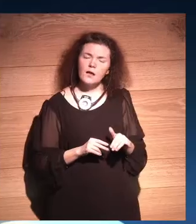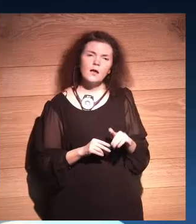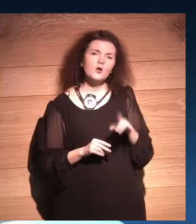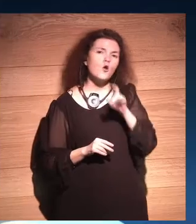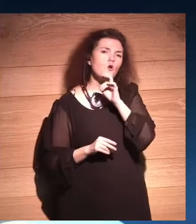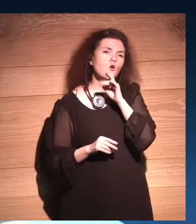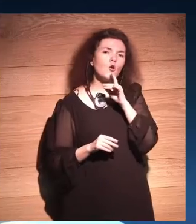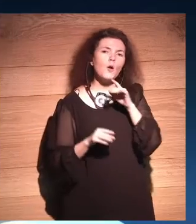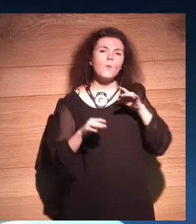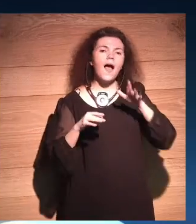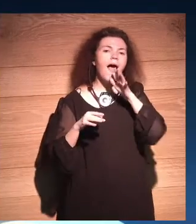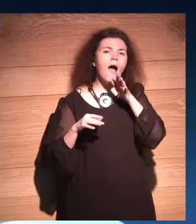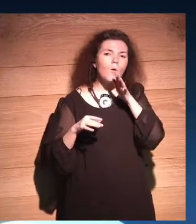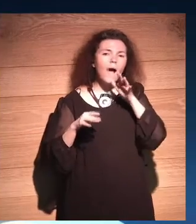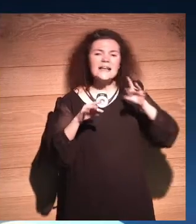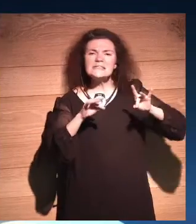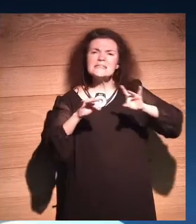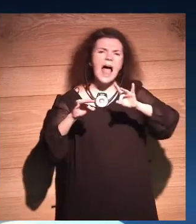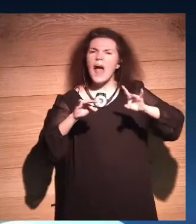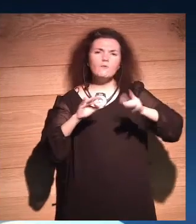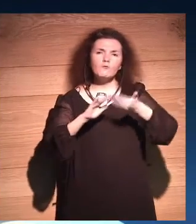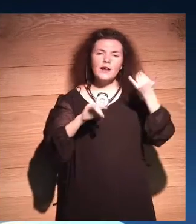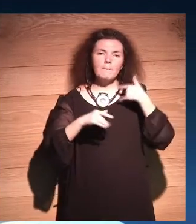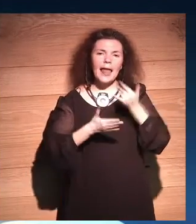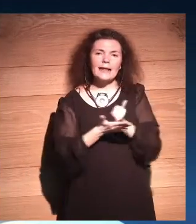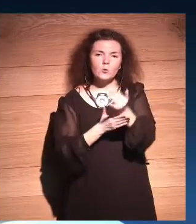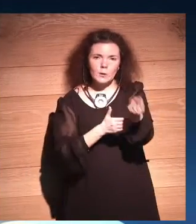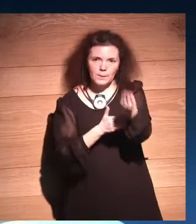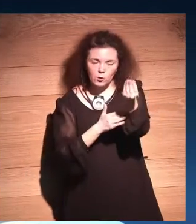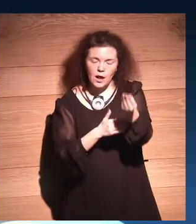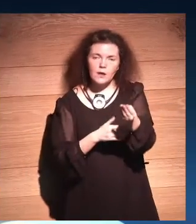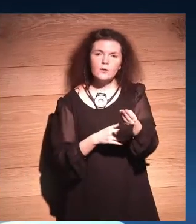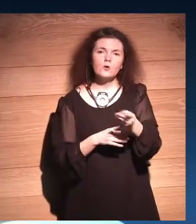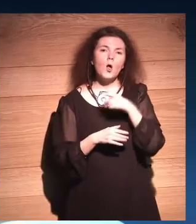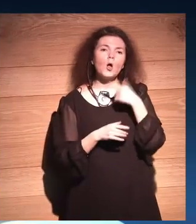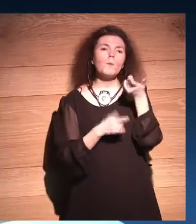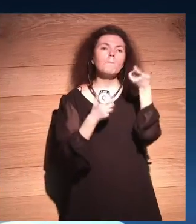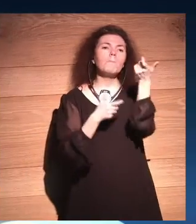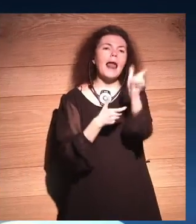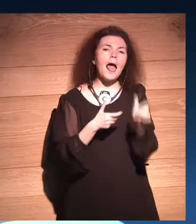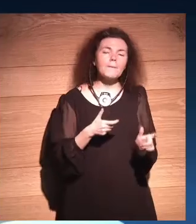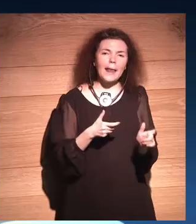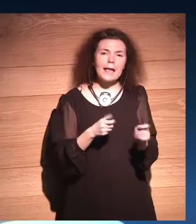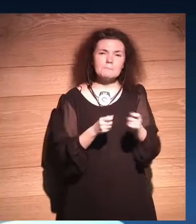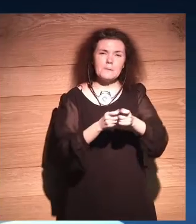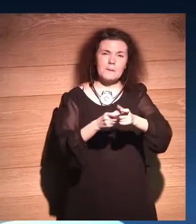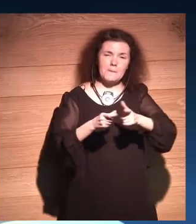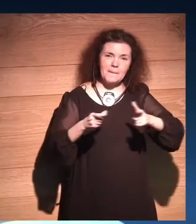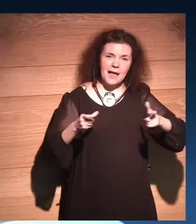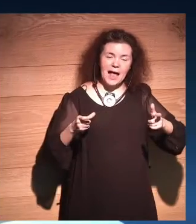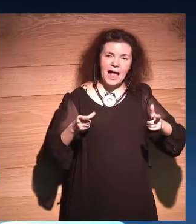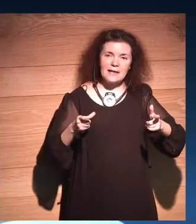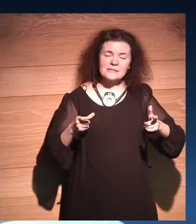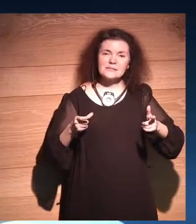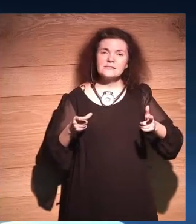do I increase the number of words that a poor child hears before they're 5 compared to a rich child? How